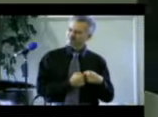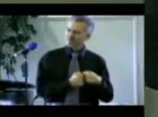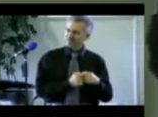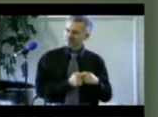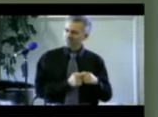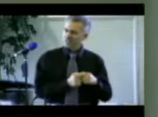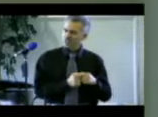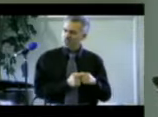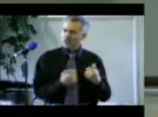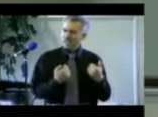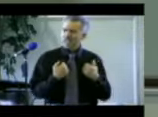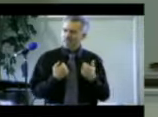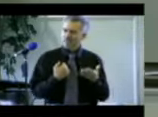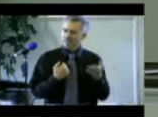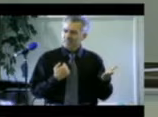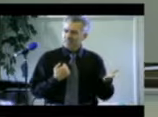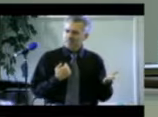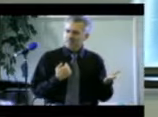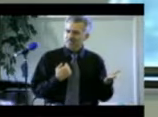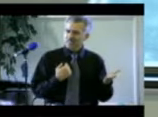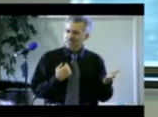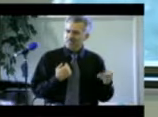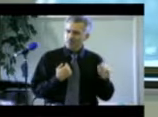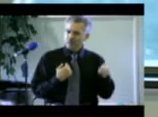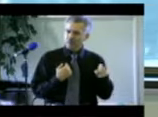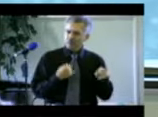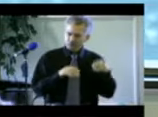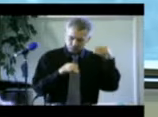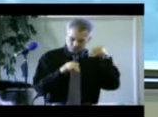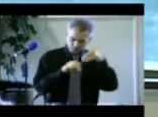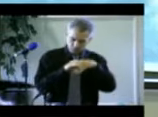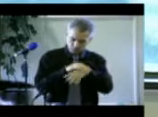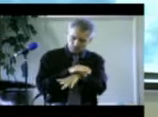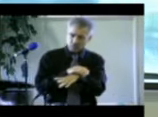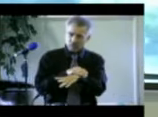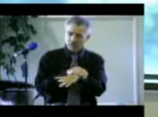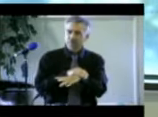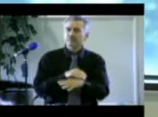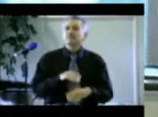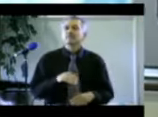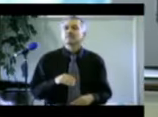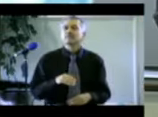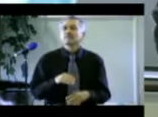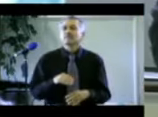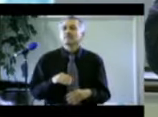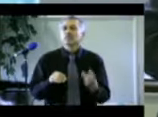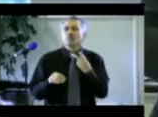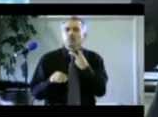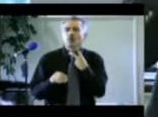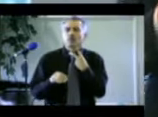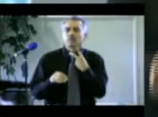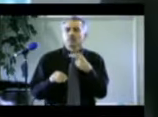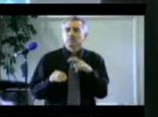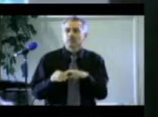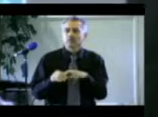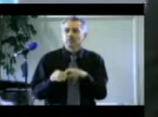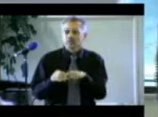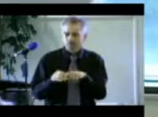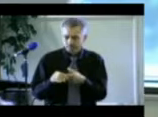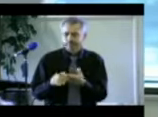shouldn't worry about, or things that happen to us, they should just drain away. There's a block. And